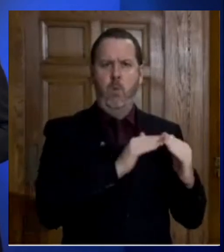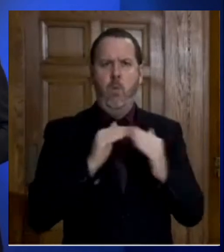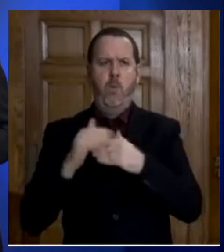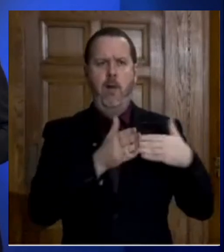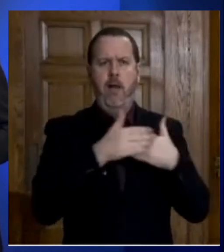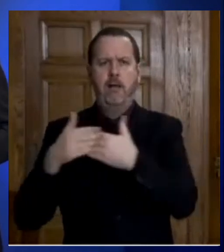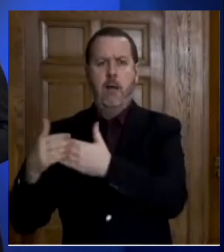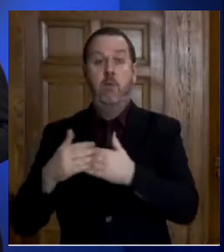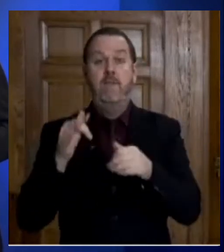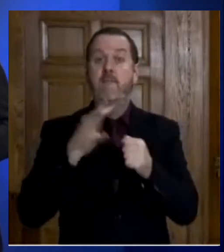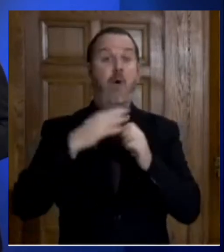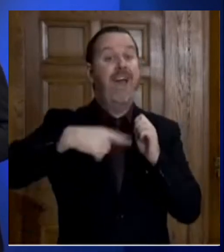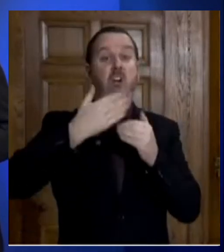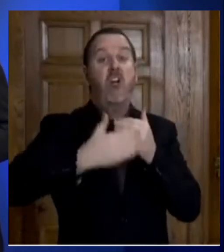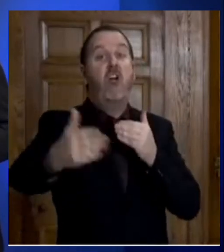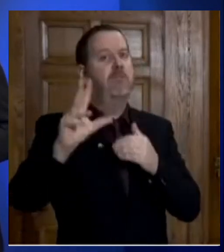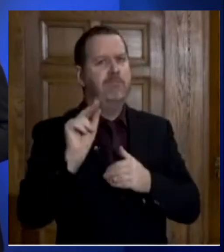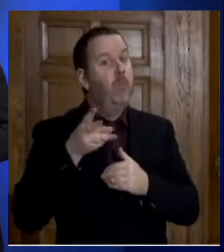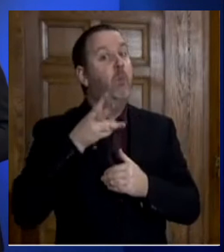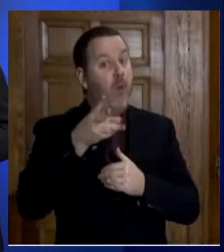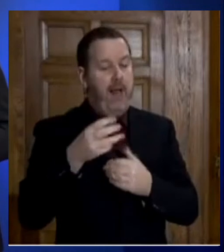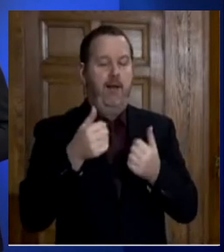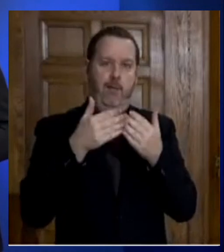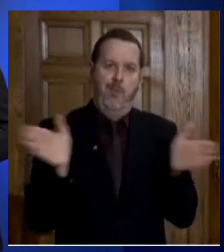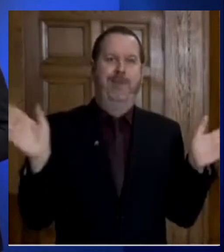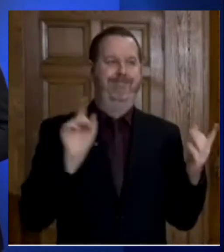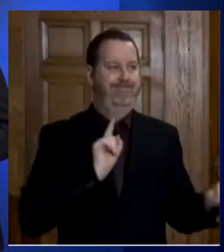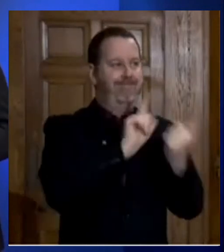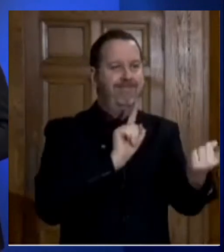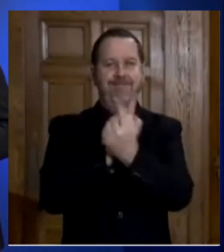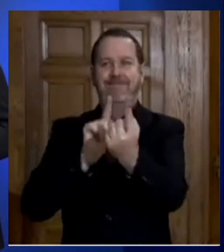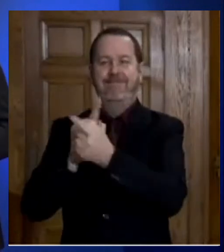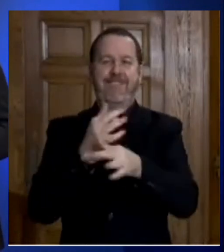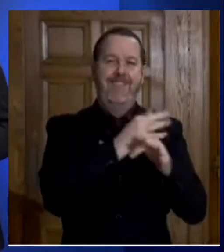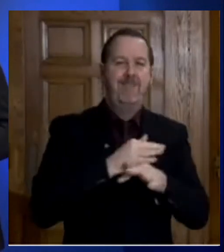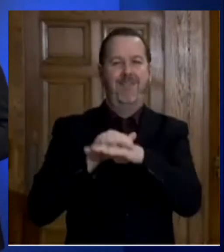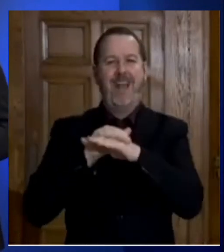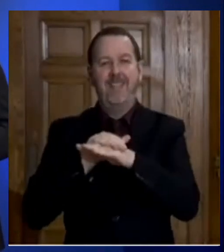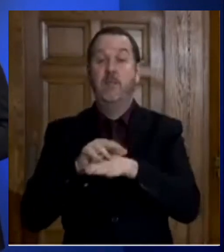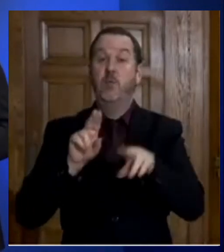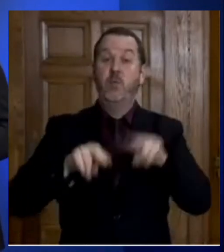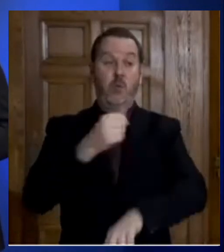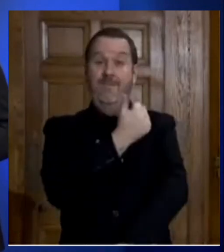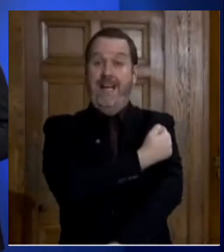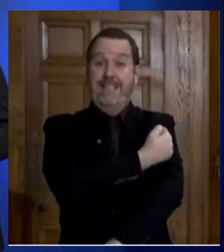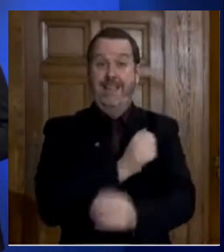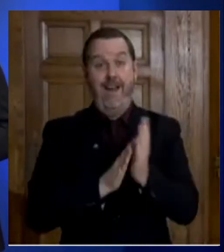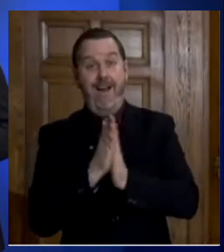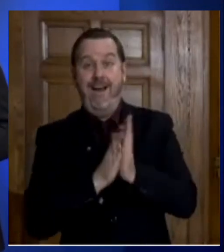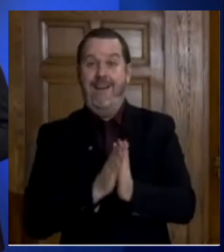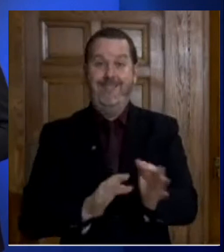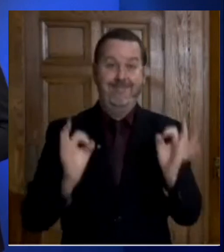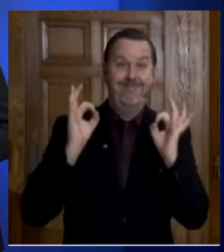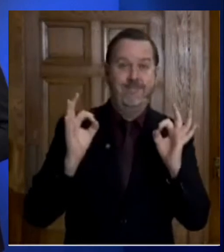friends again. Vaccines and new treatments are our way out. but they're just not here now